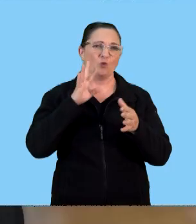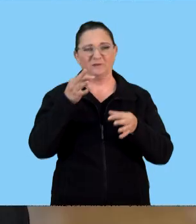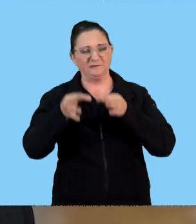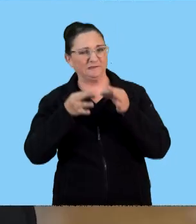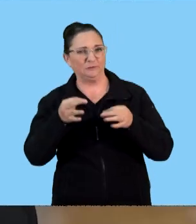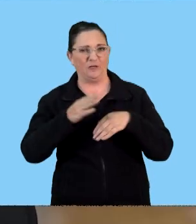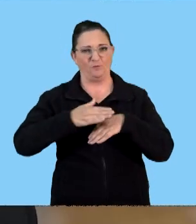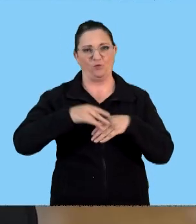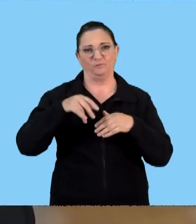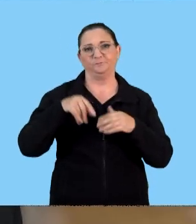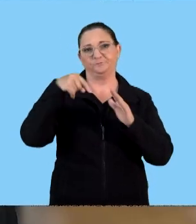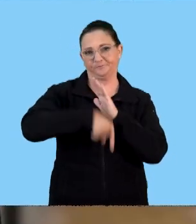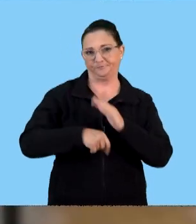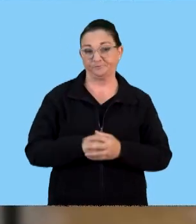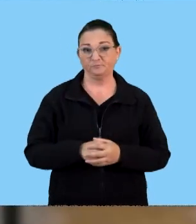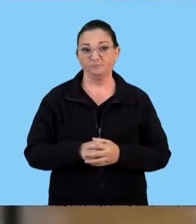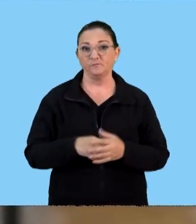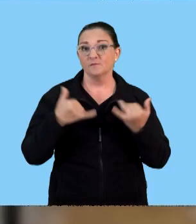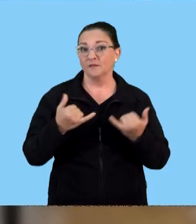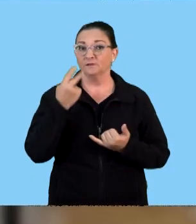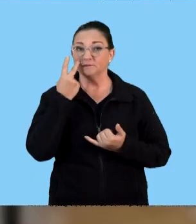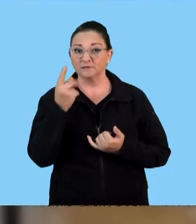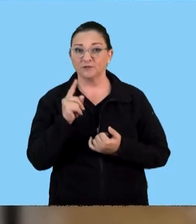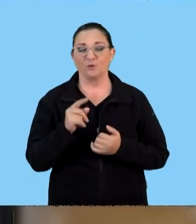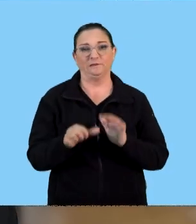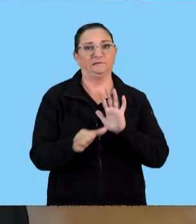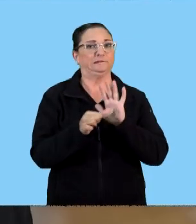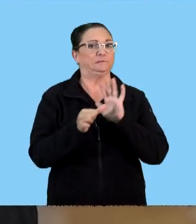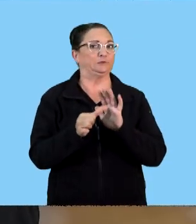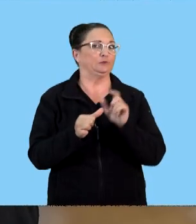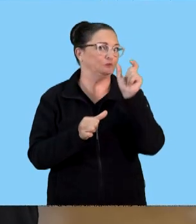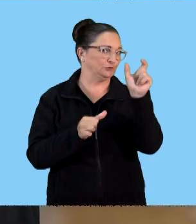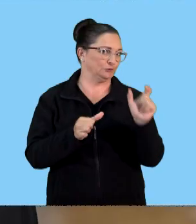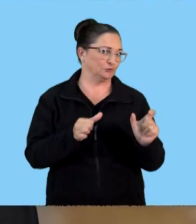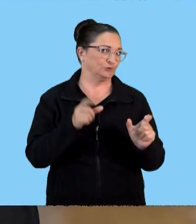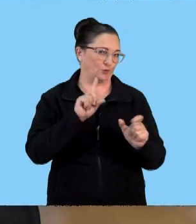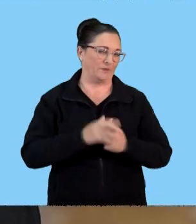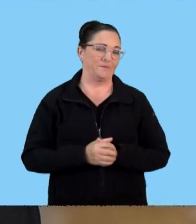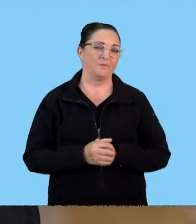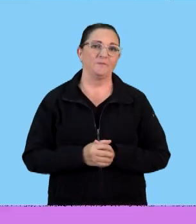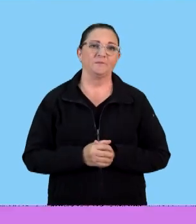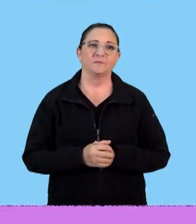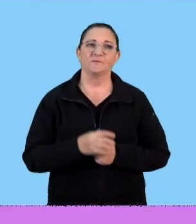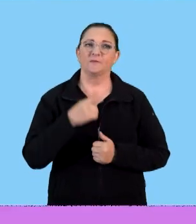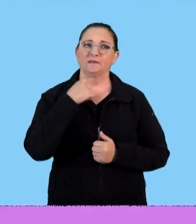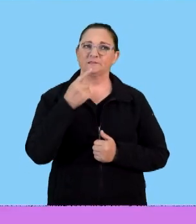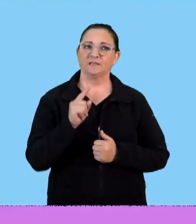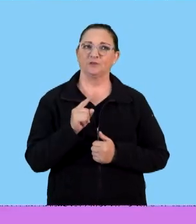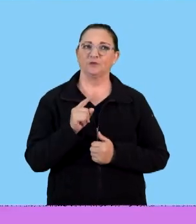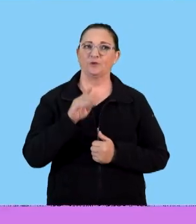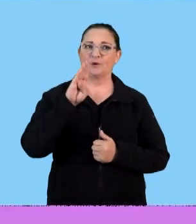and some examples. Okay, so let's look at some important terminology, right? So we are saying here